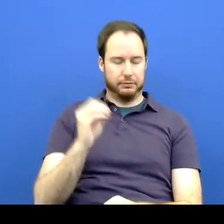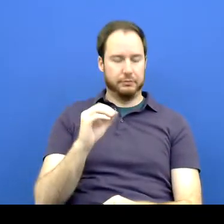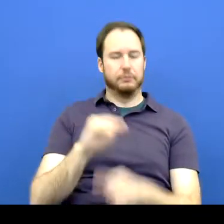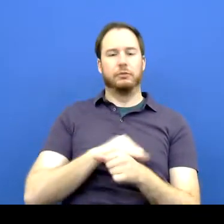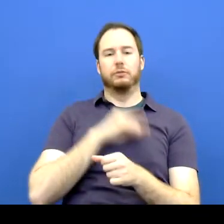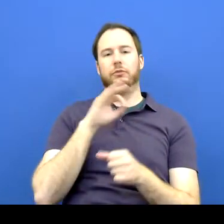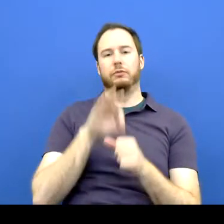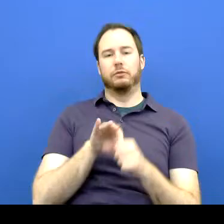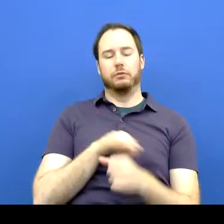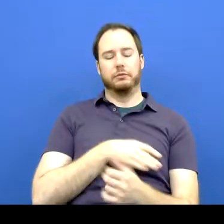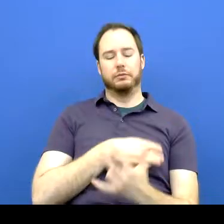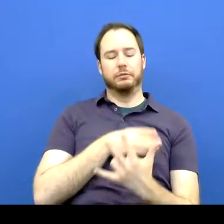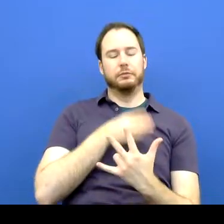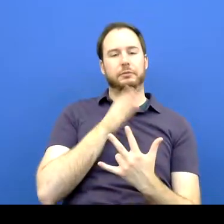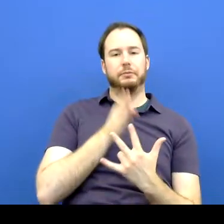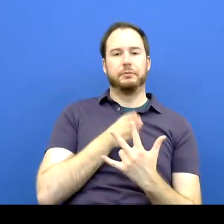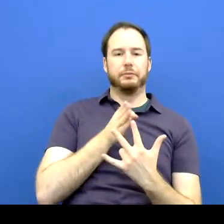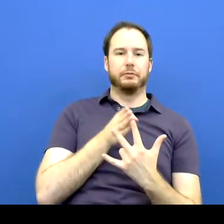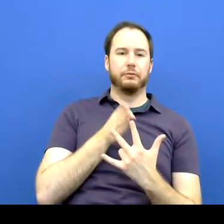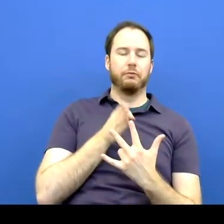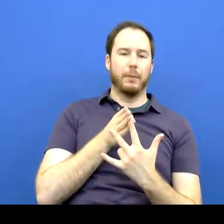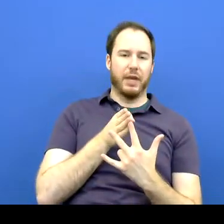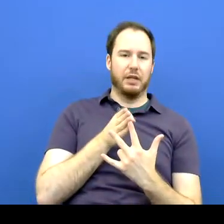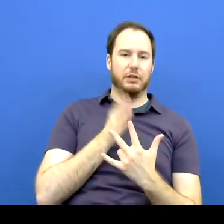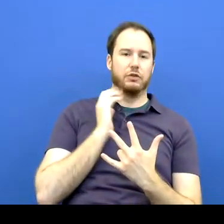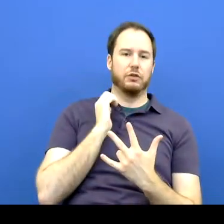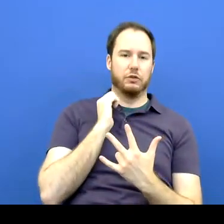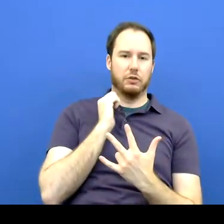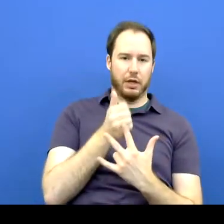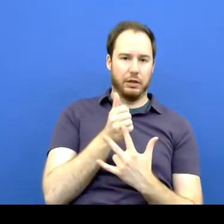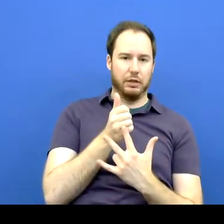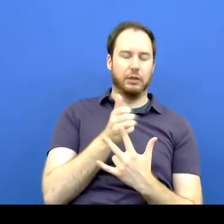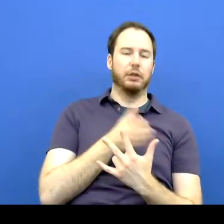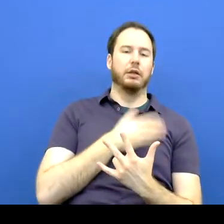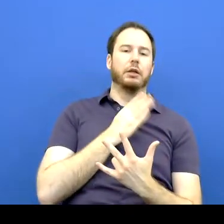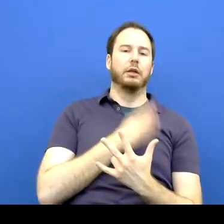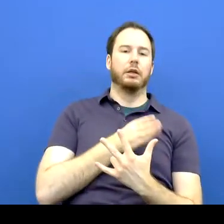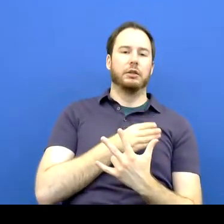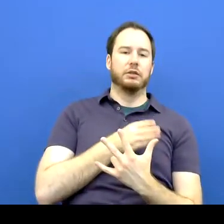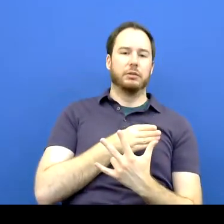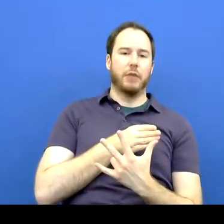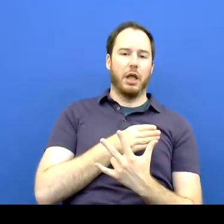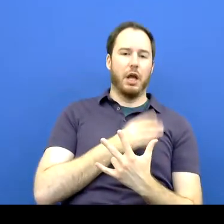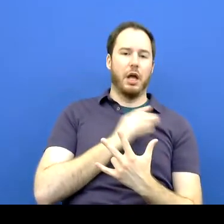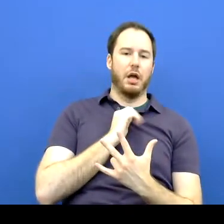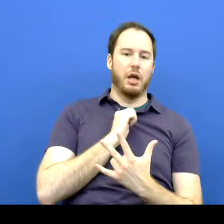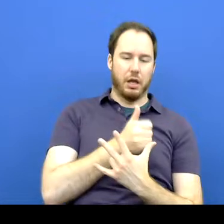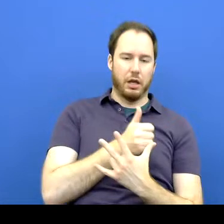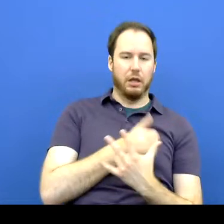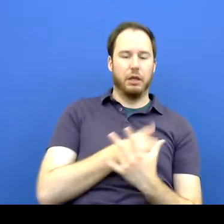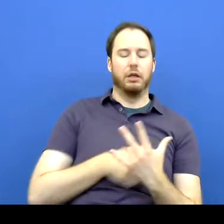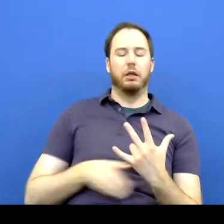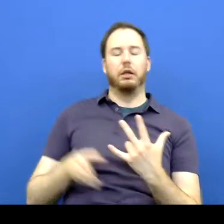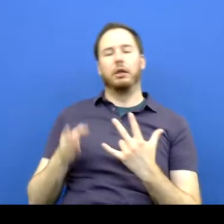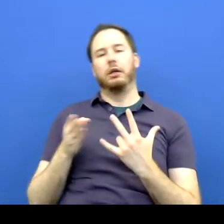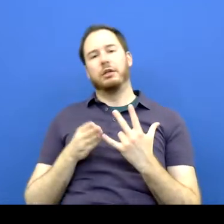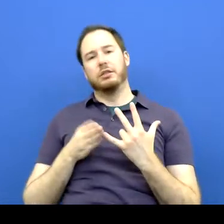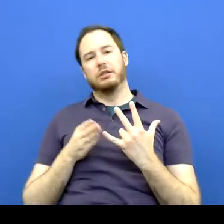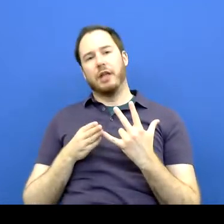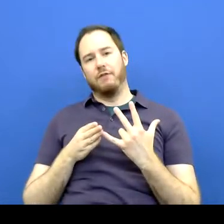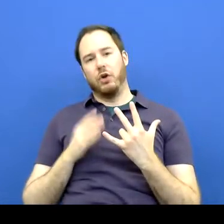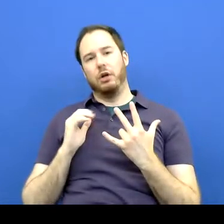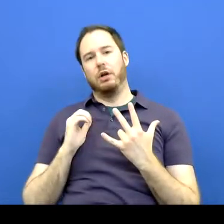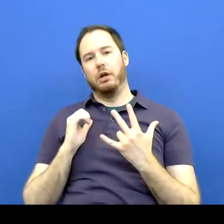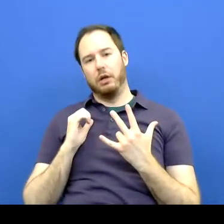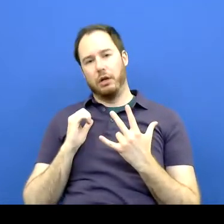seeing none, please call the roll. Councilmember Page, Aye. Councilmember Blanca, Aye. Councilmember